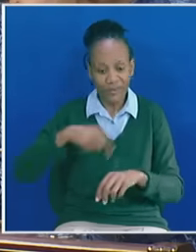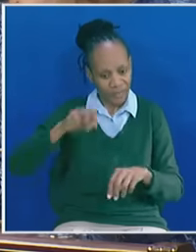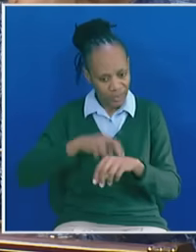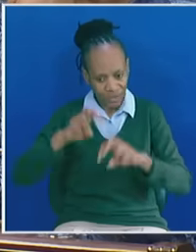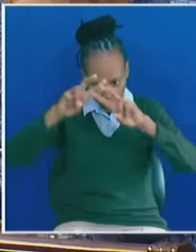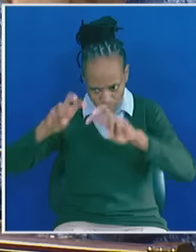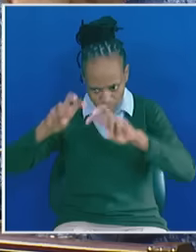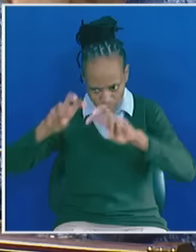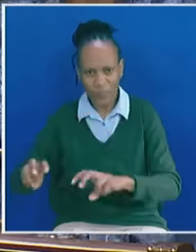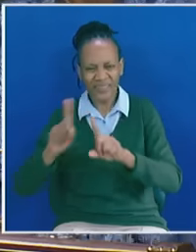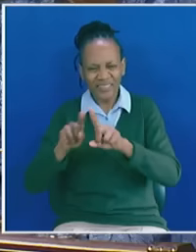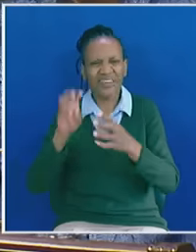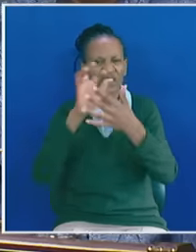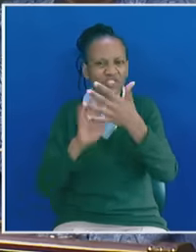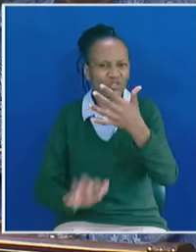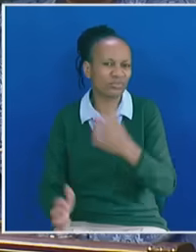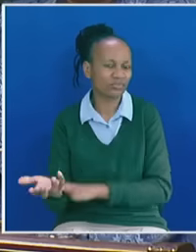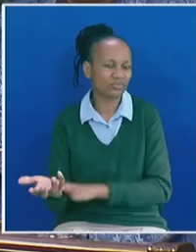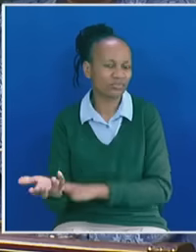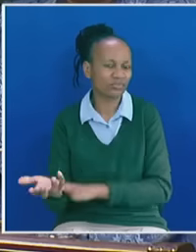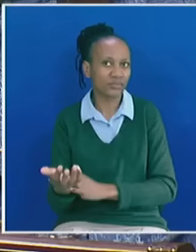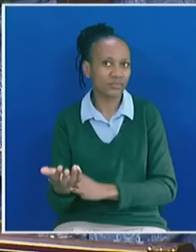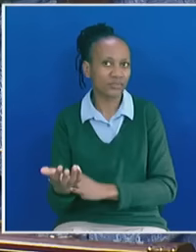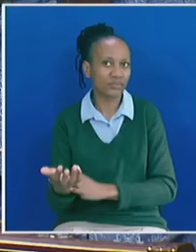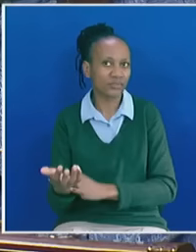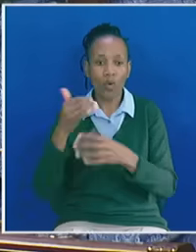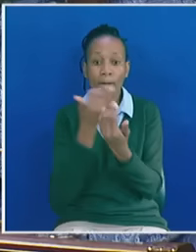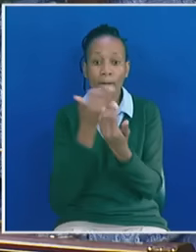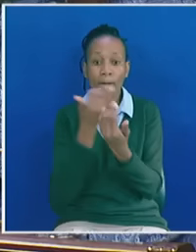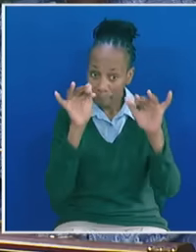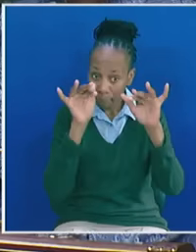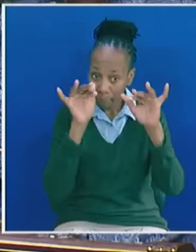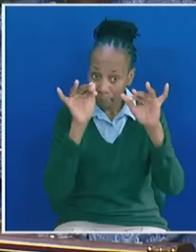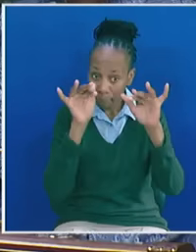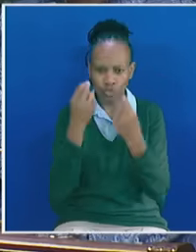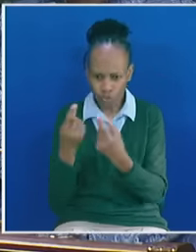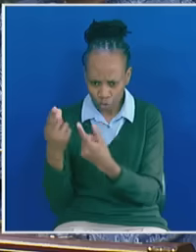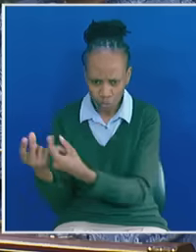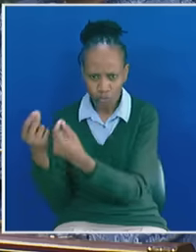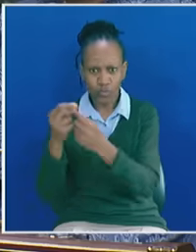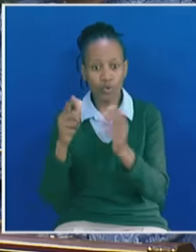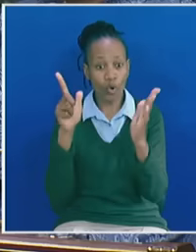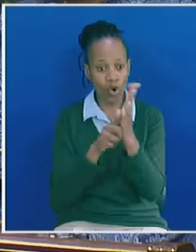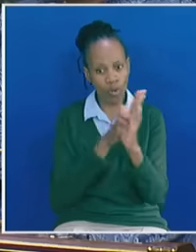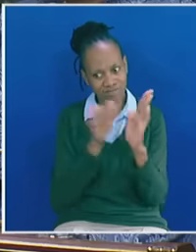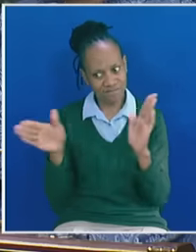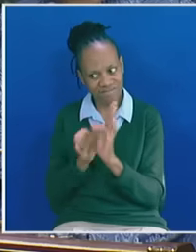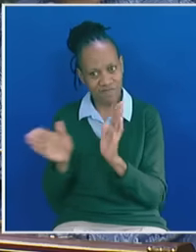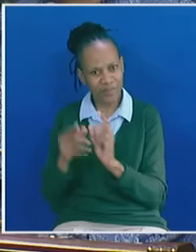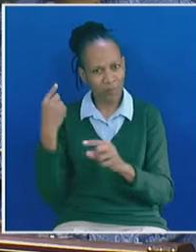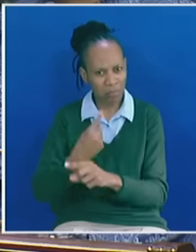entities of this country. All around us are people who break the law on a routine basis because of the